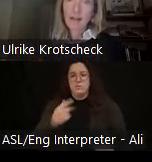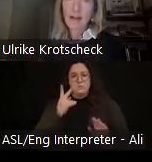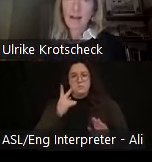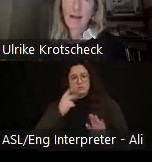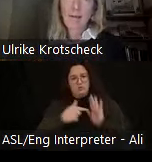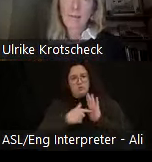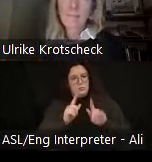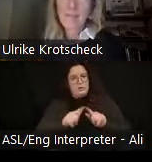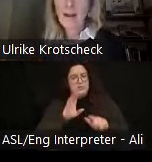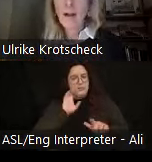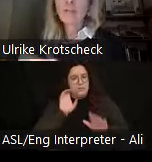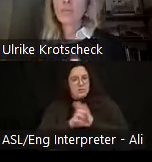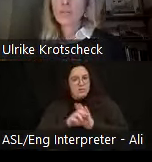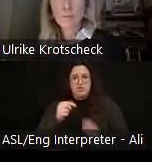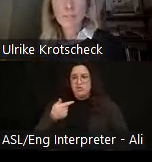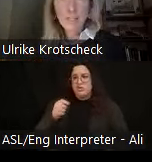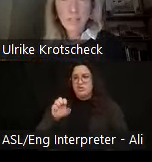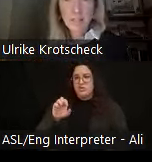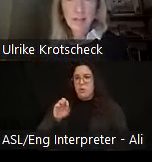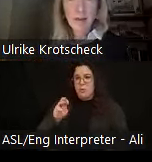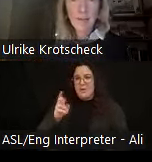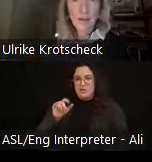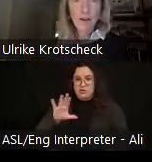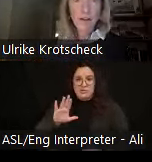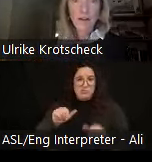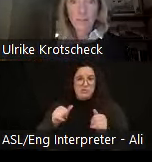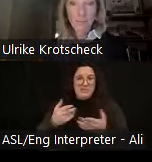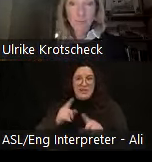images, and offer some interpretations.